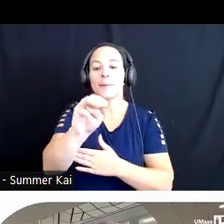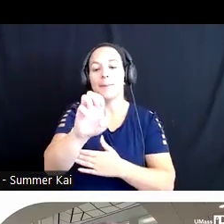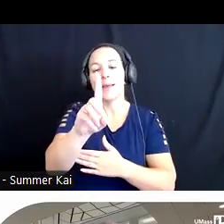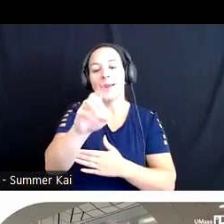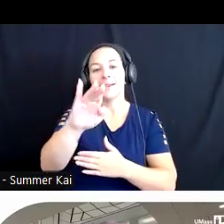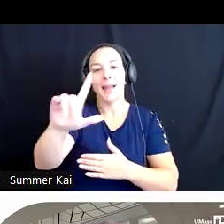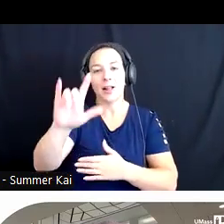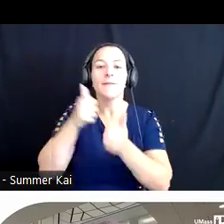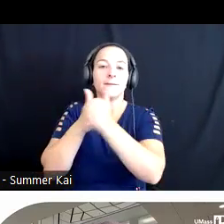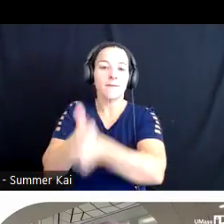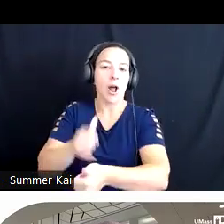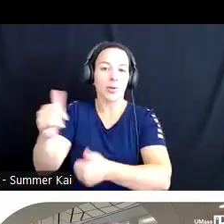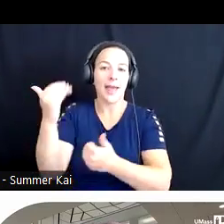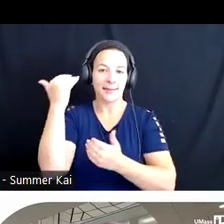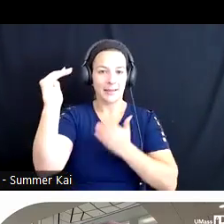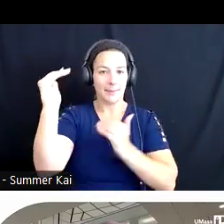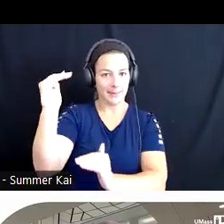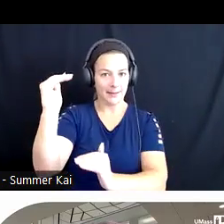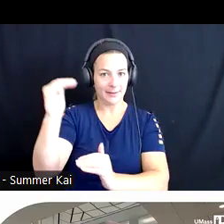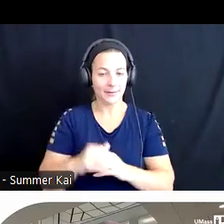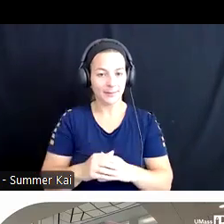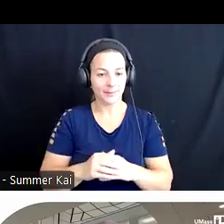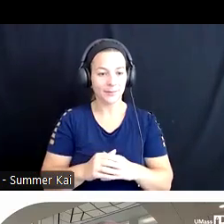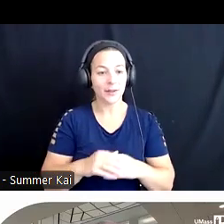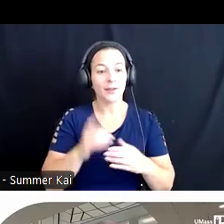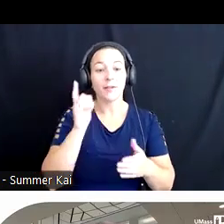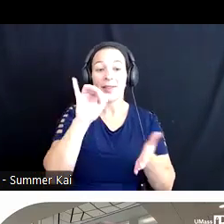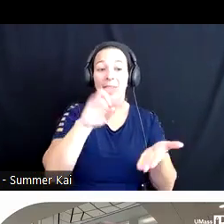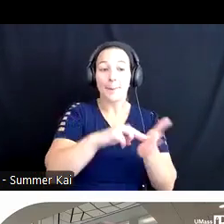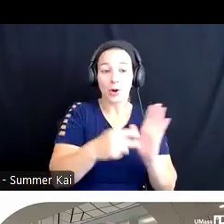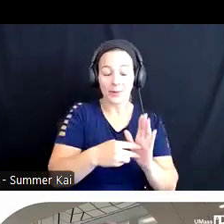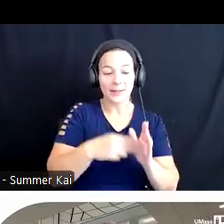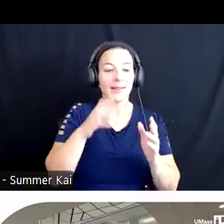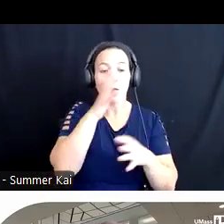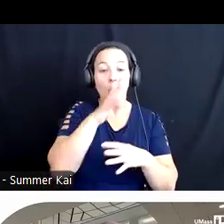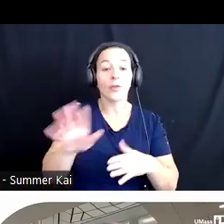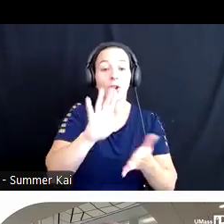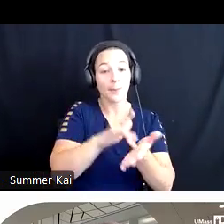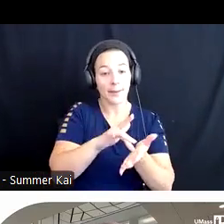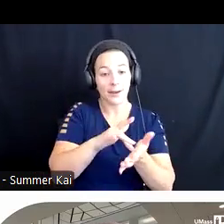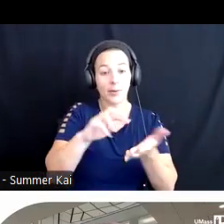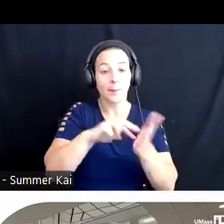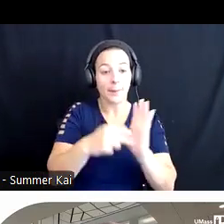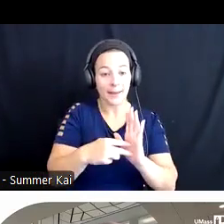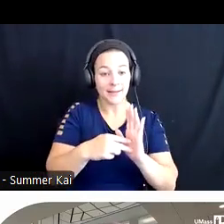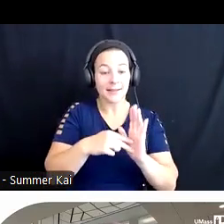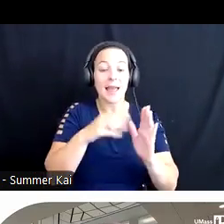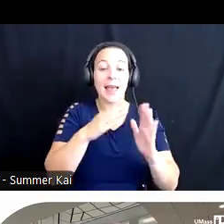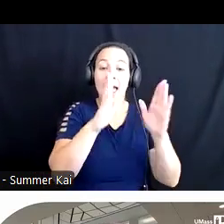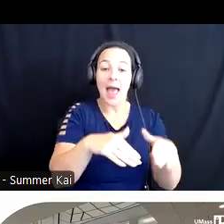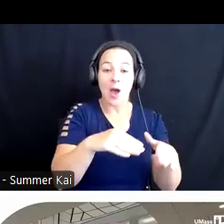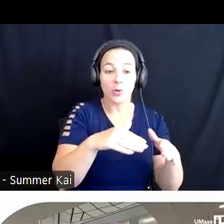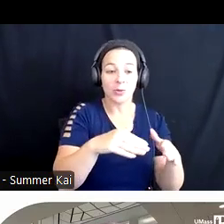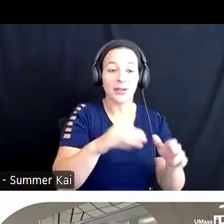this. For our purposes then, the overlooked middle is comprised of households that can initially afford basic